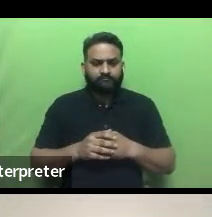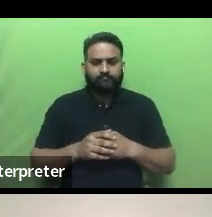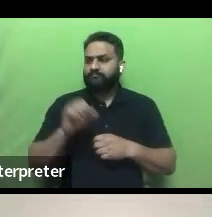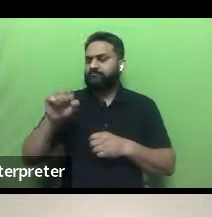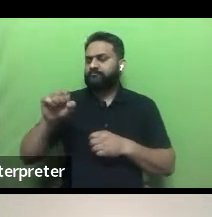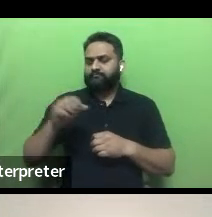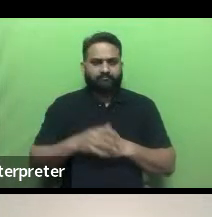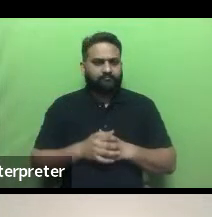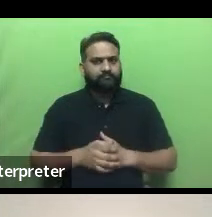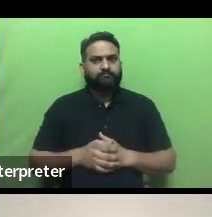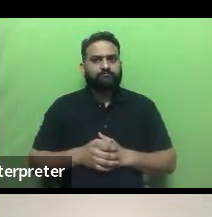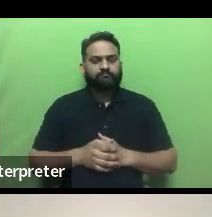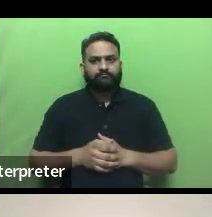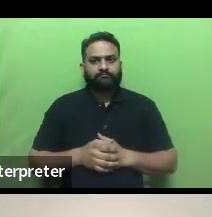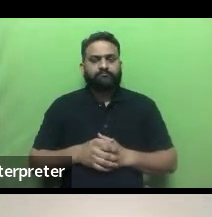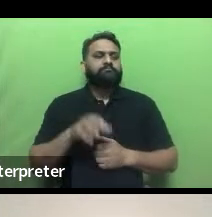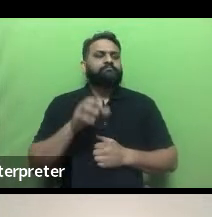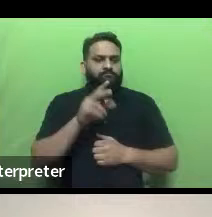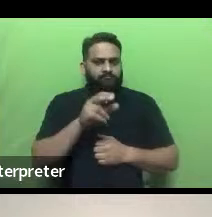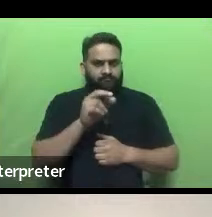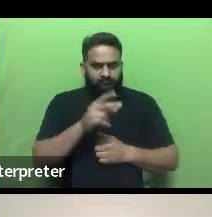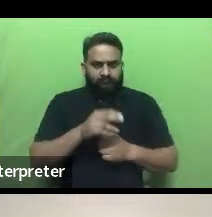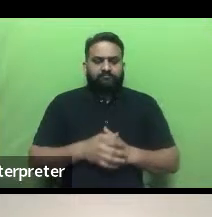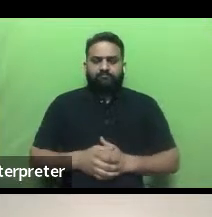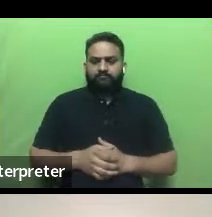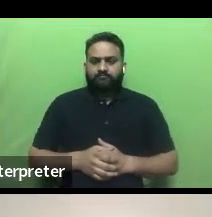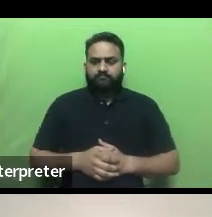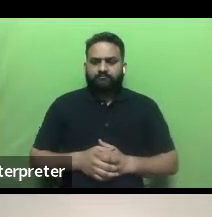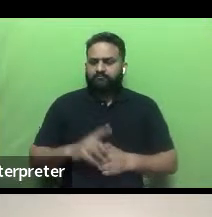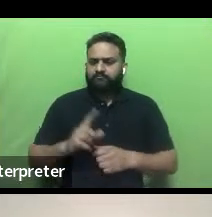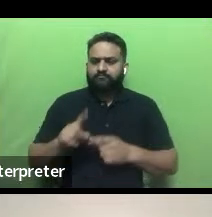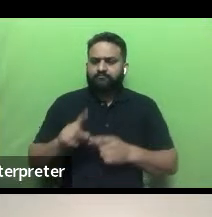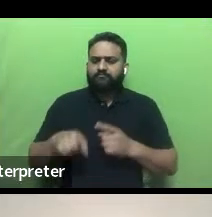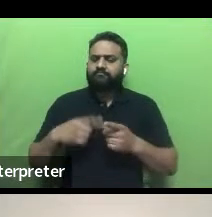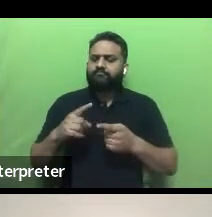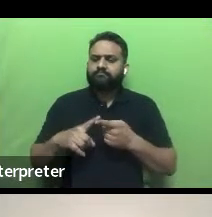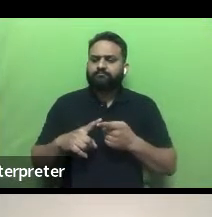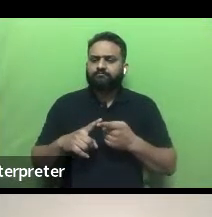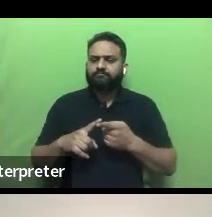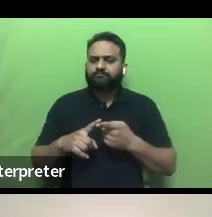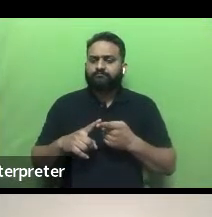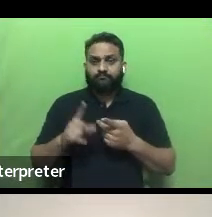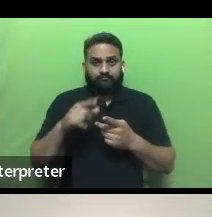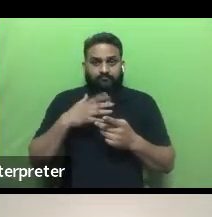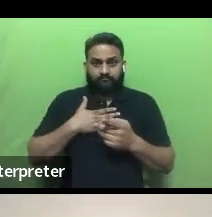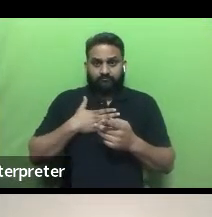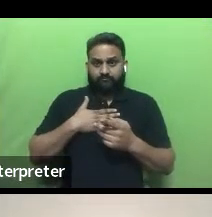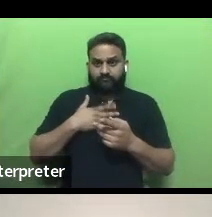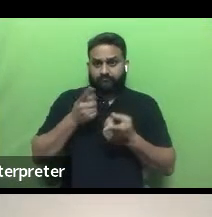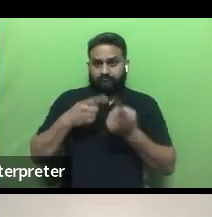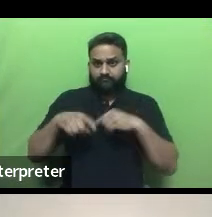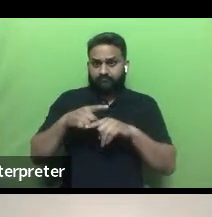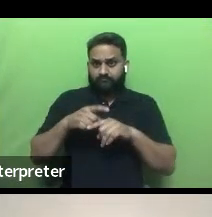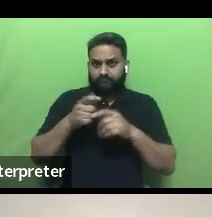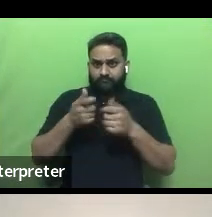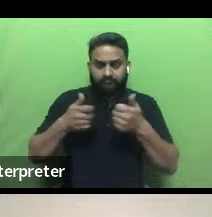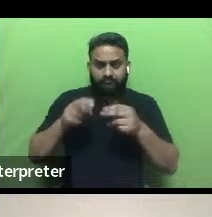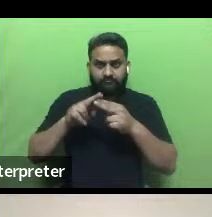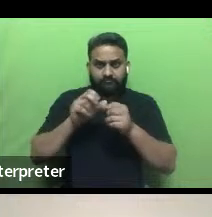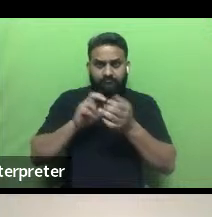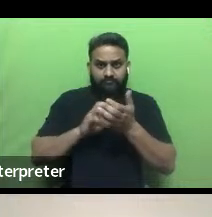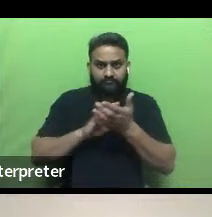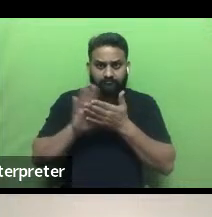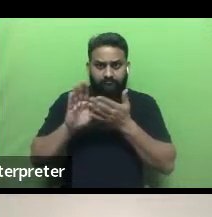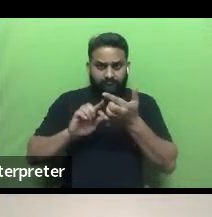Yes. Okay. And so we have Francesca on the